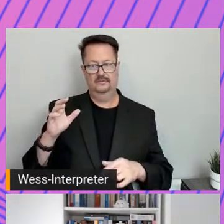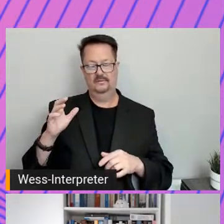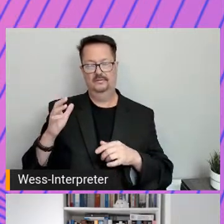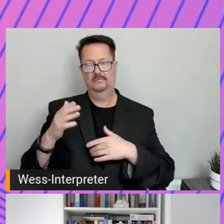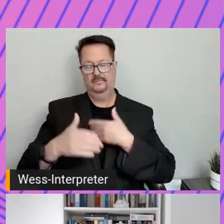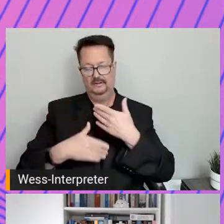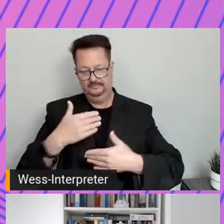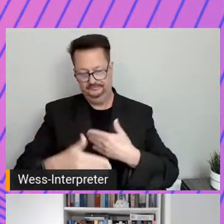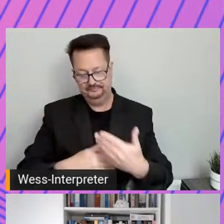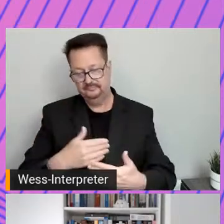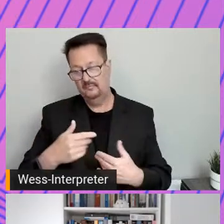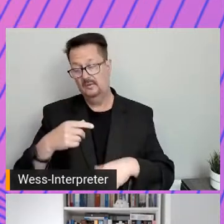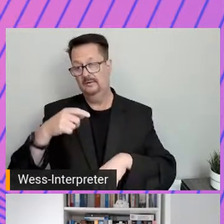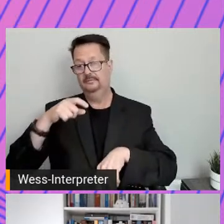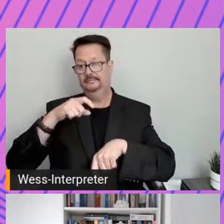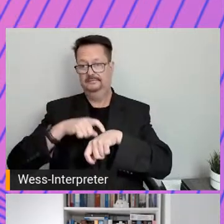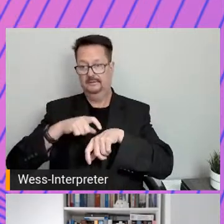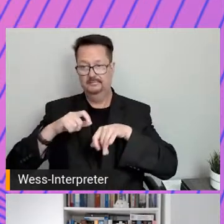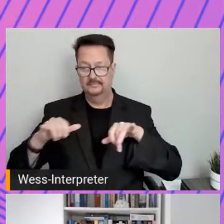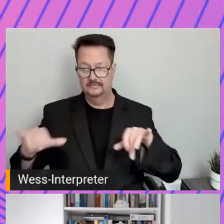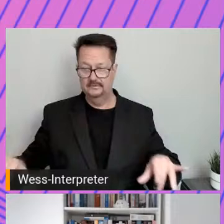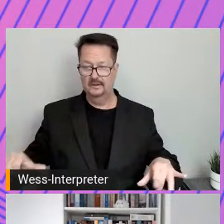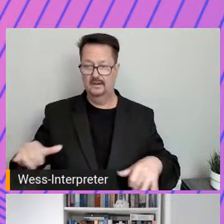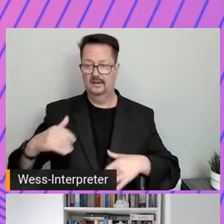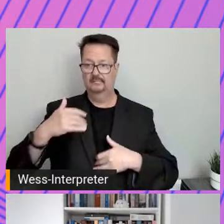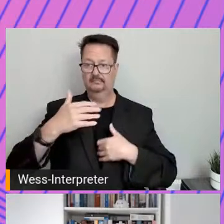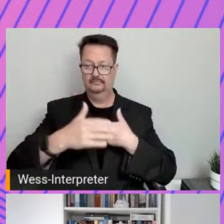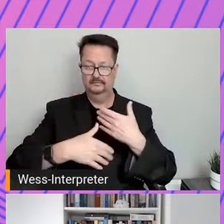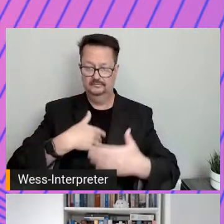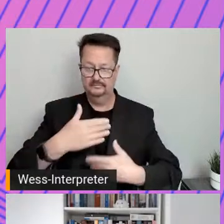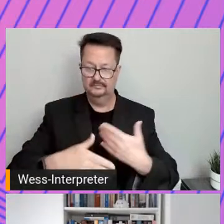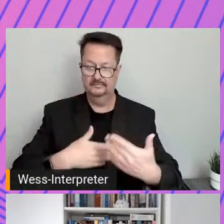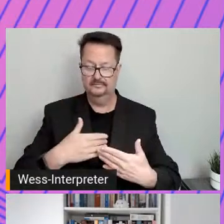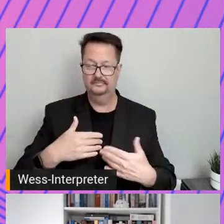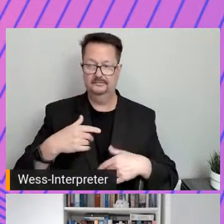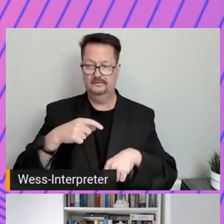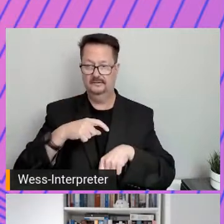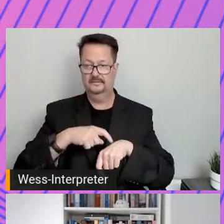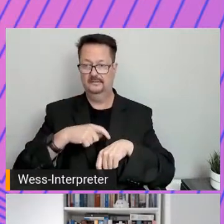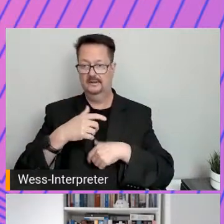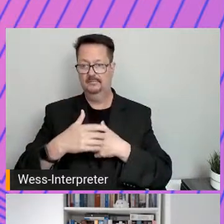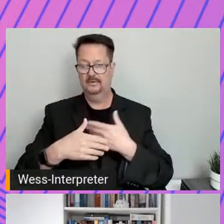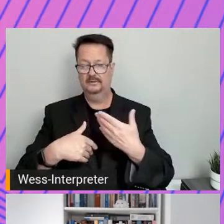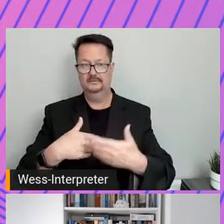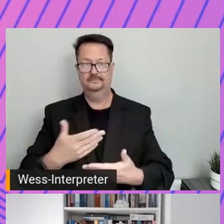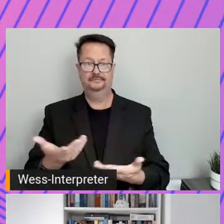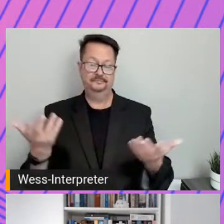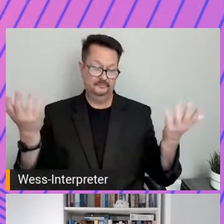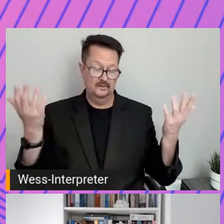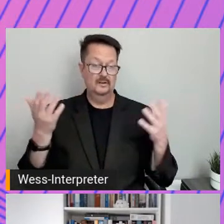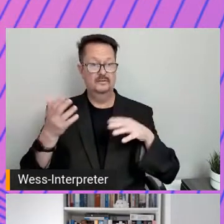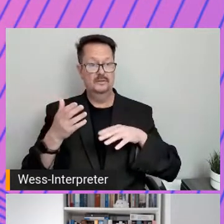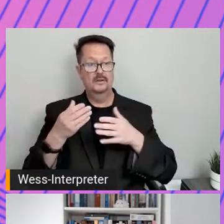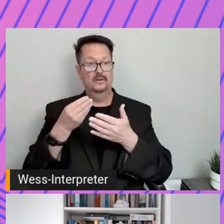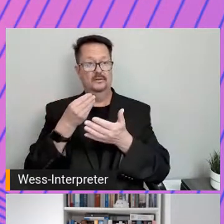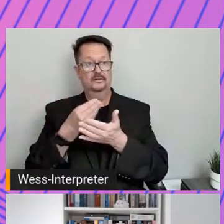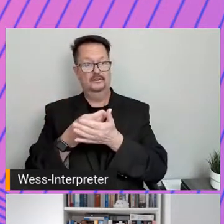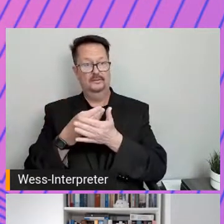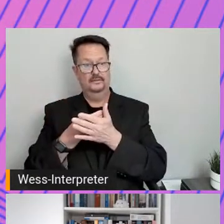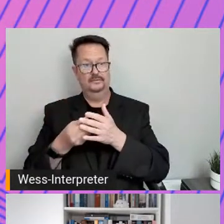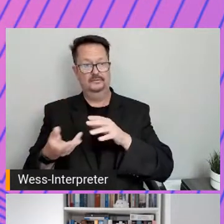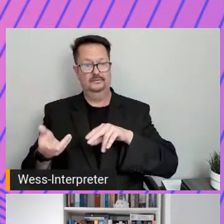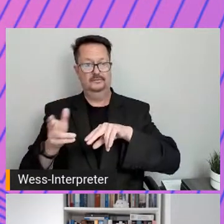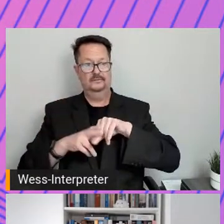the same time on different cores of the same processor. So concurrency is increasing as we keep on